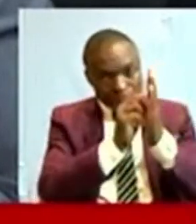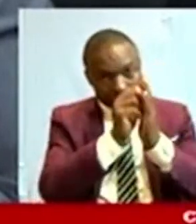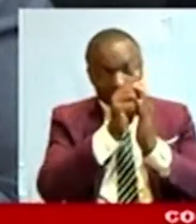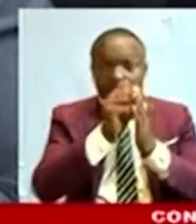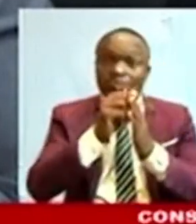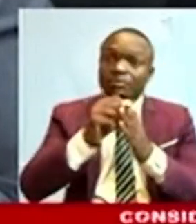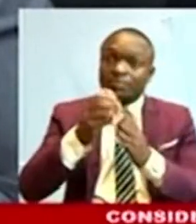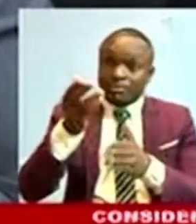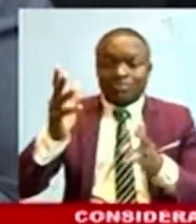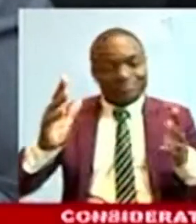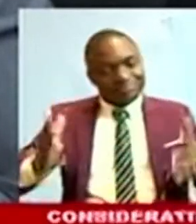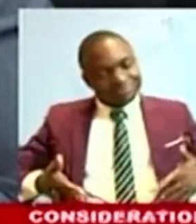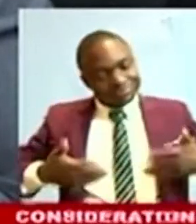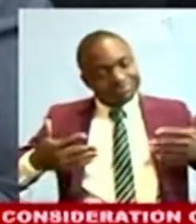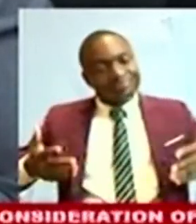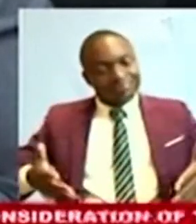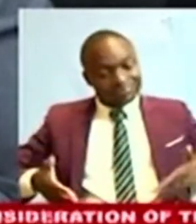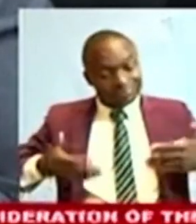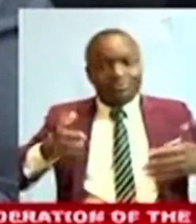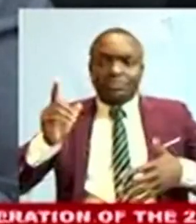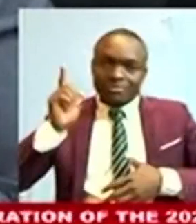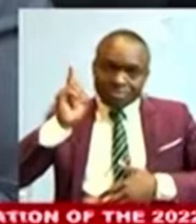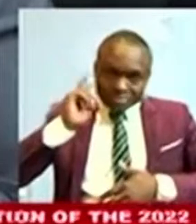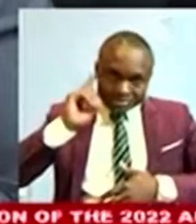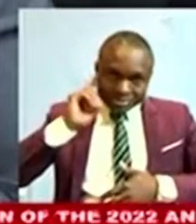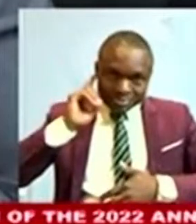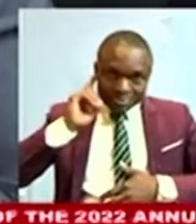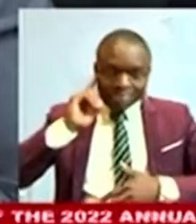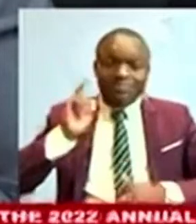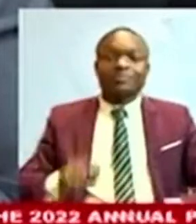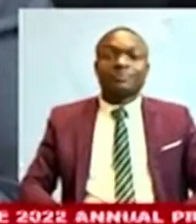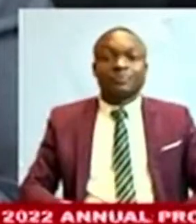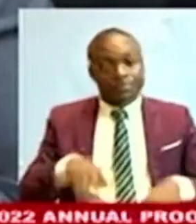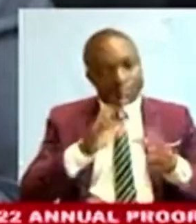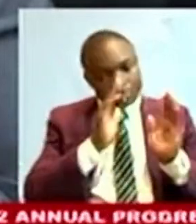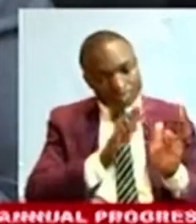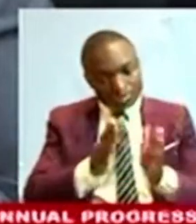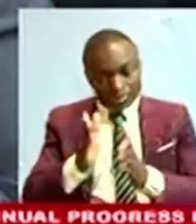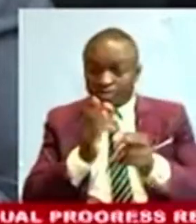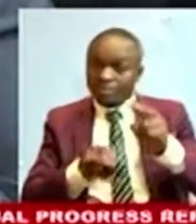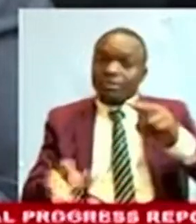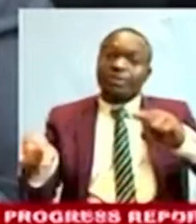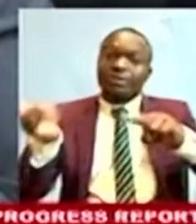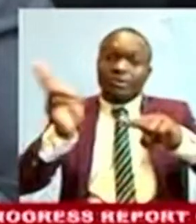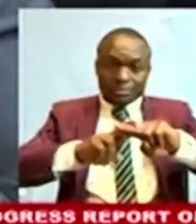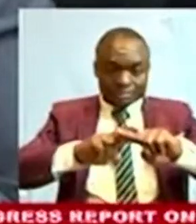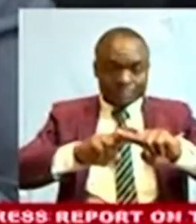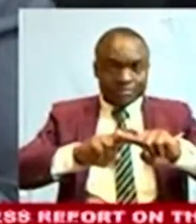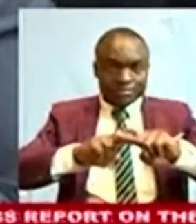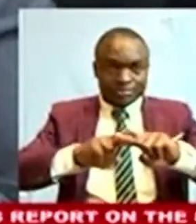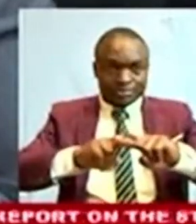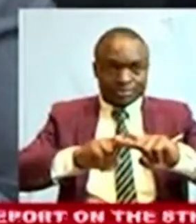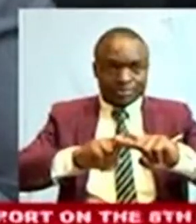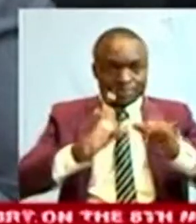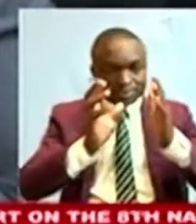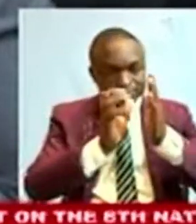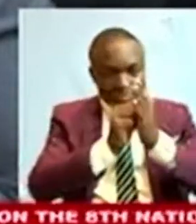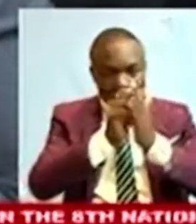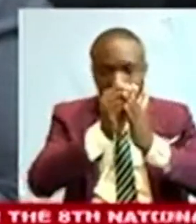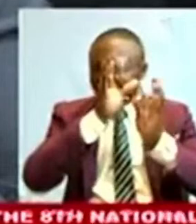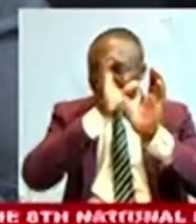I'm very happy to hear that you plan on increasing cancer